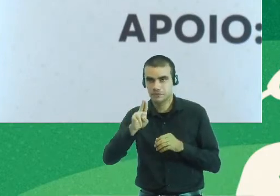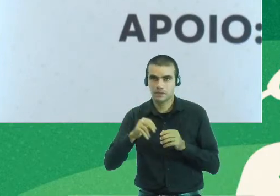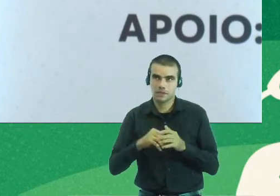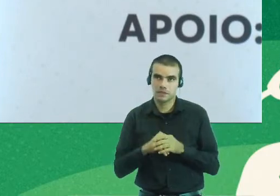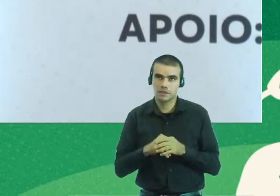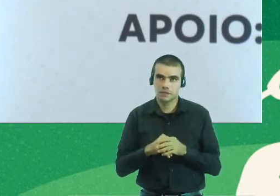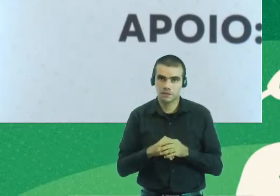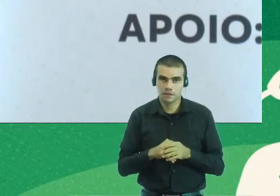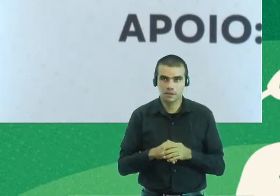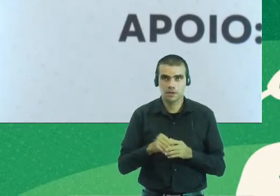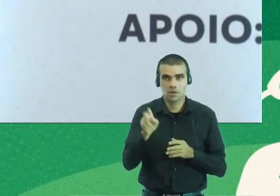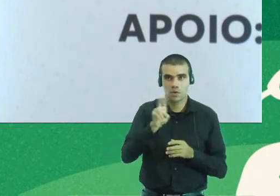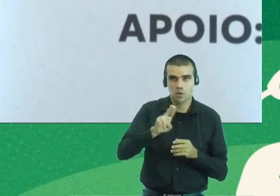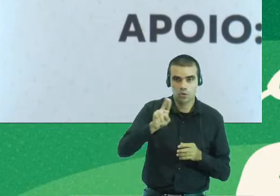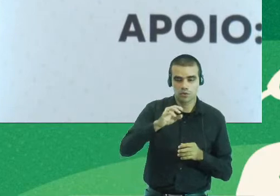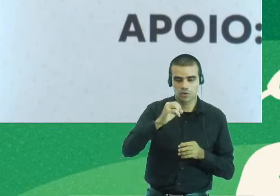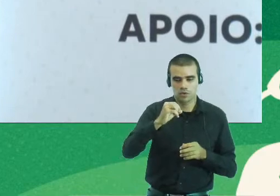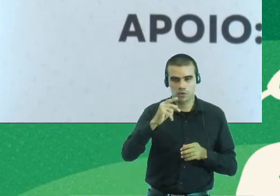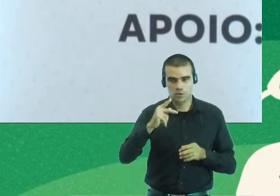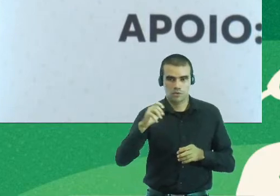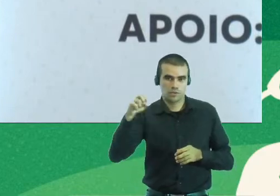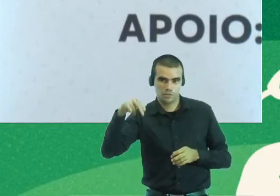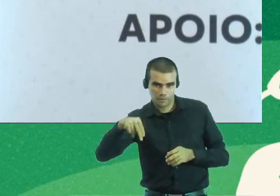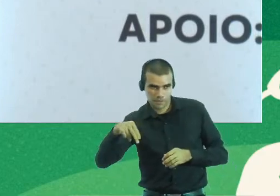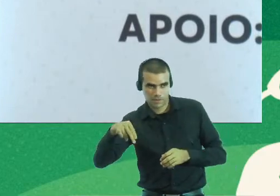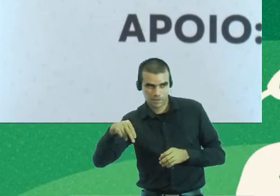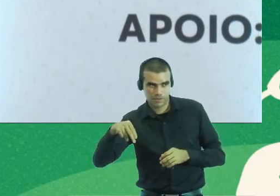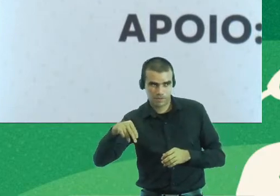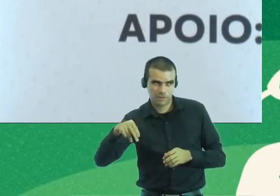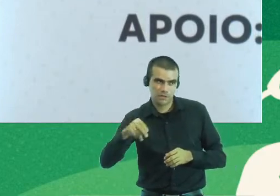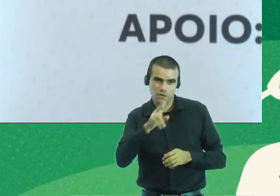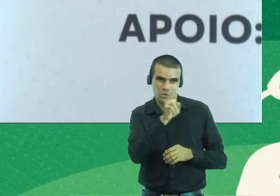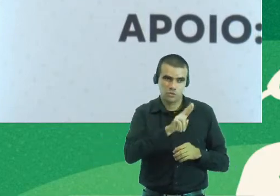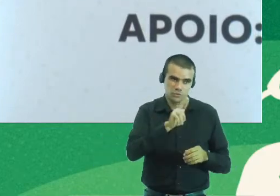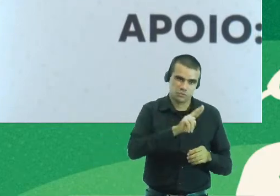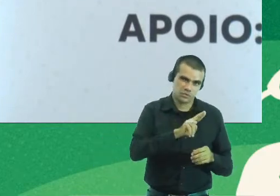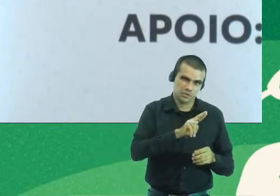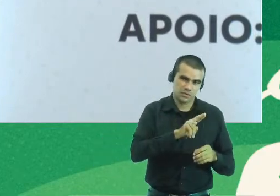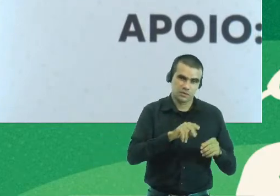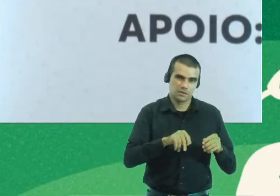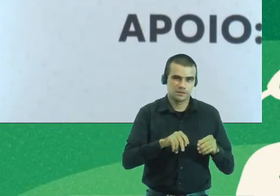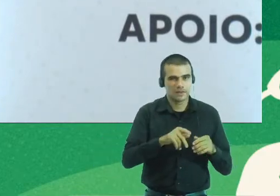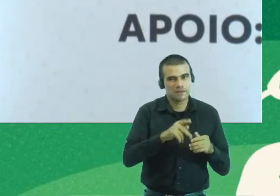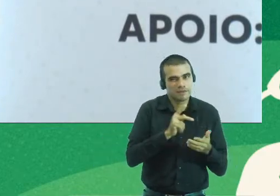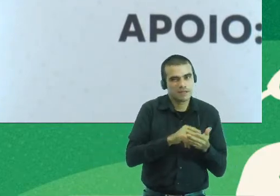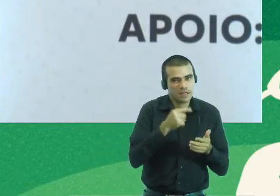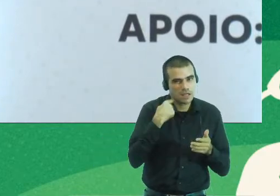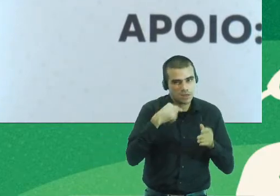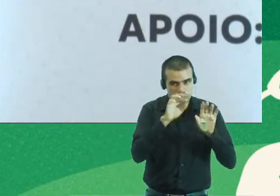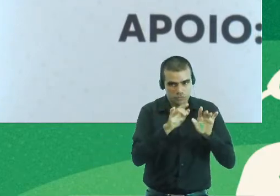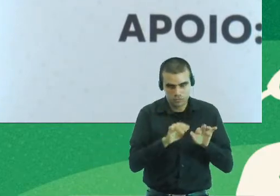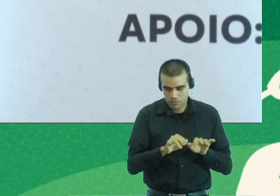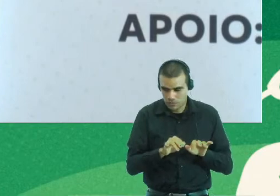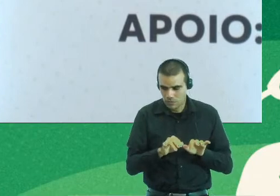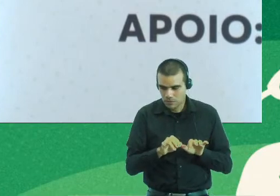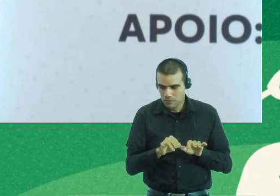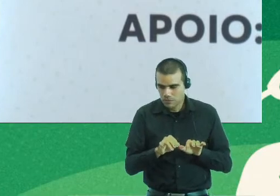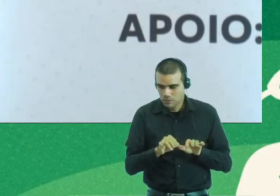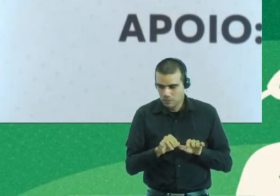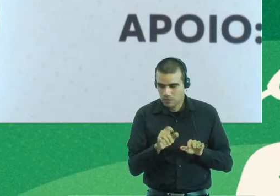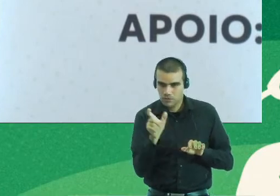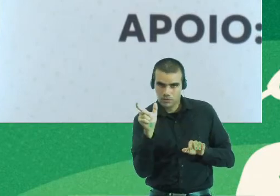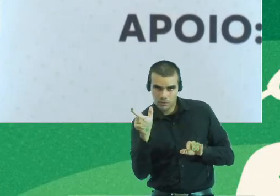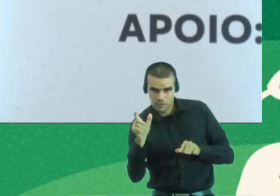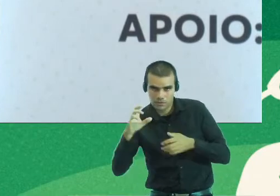Open Notify API. So I'm going to actually write this in a Python file so I can run it and use it with